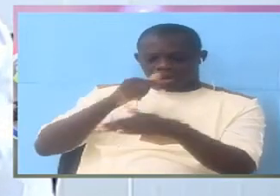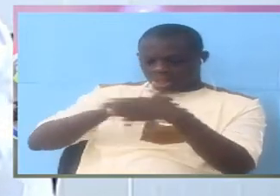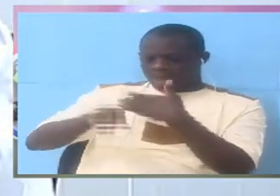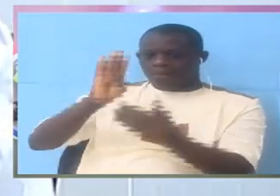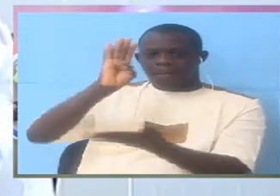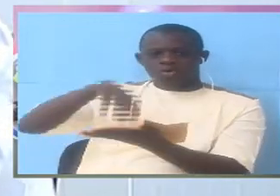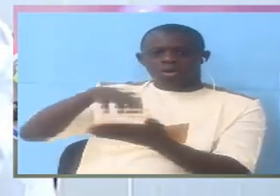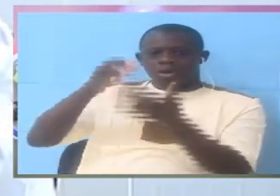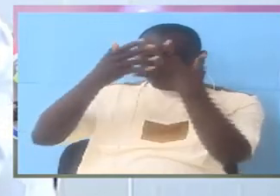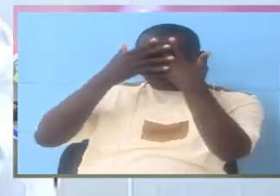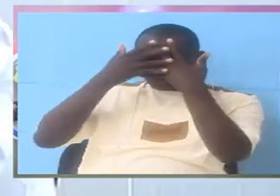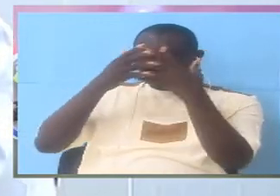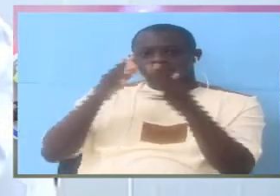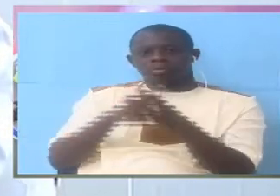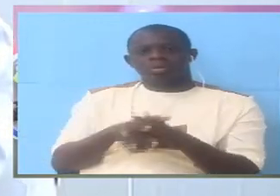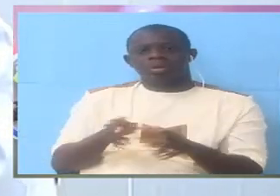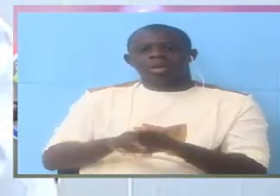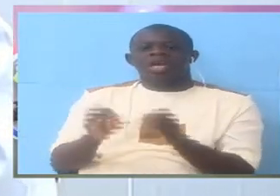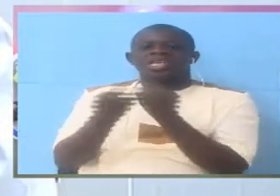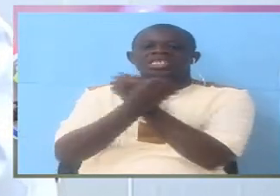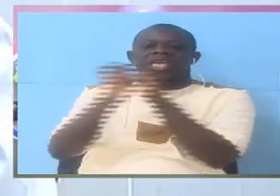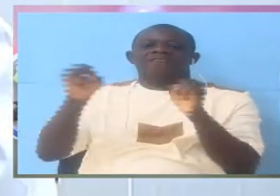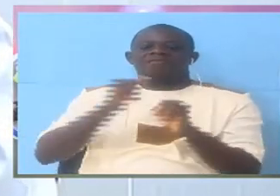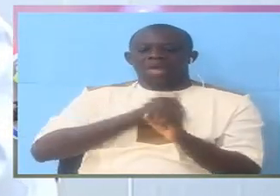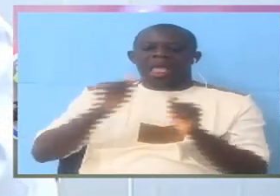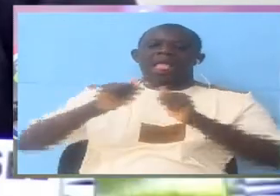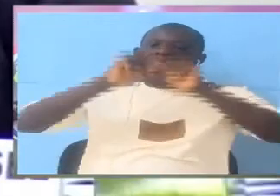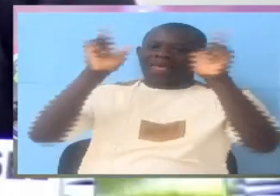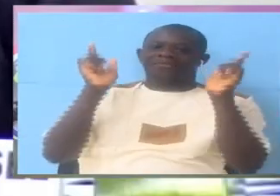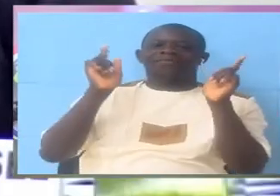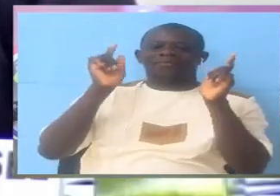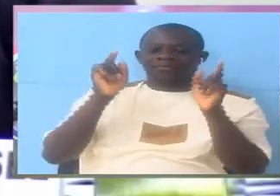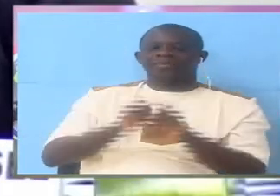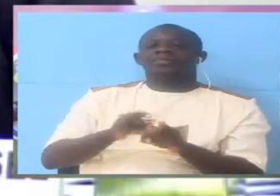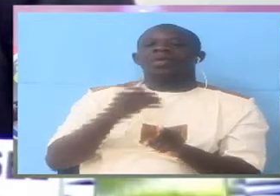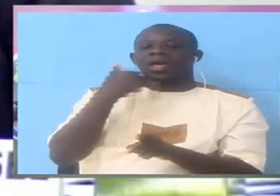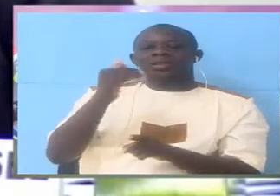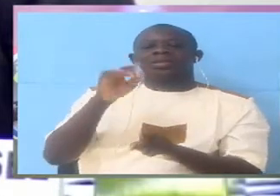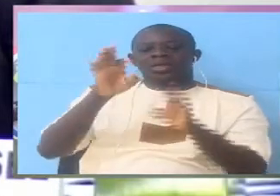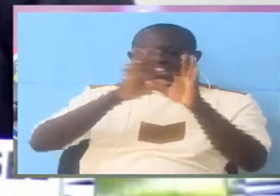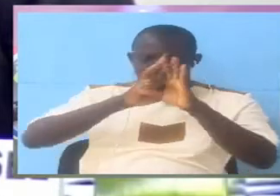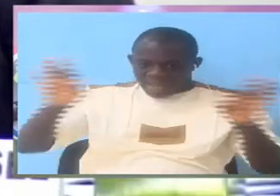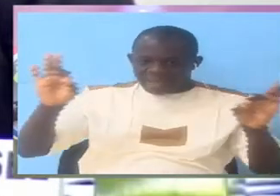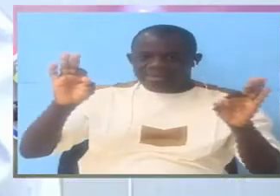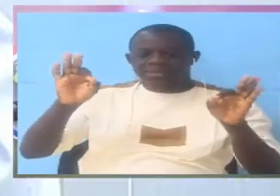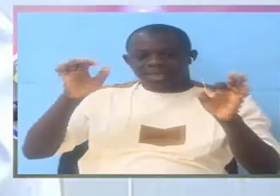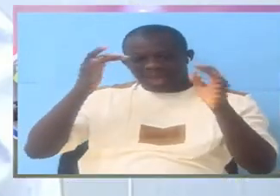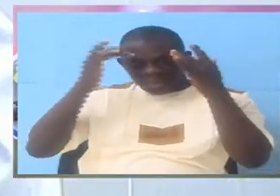Saved my life. I would have been killed, maybe if I'm outside. Was it a nice experience?